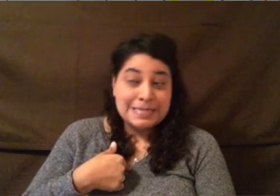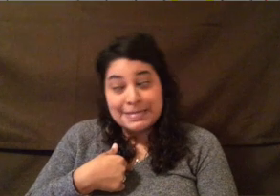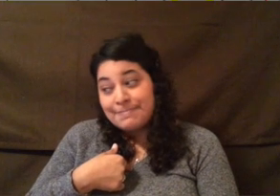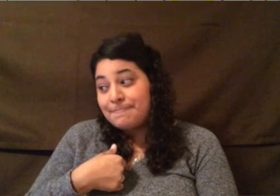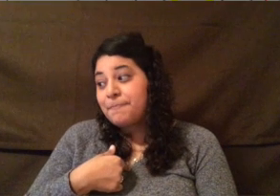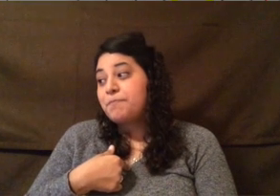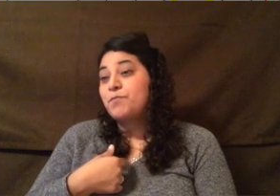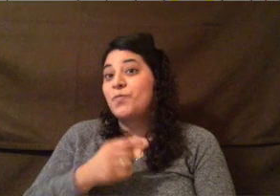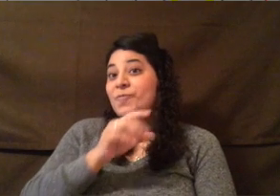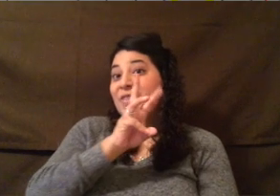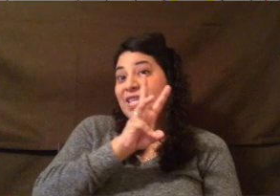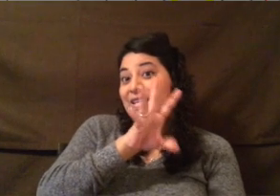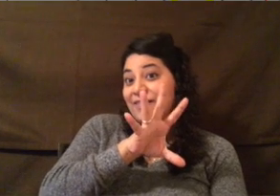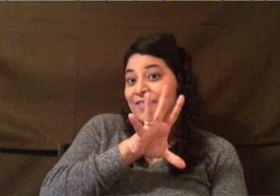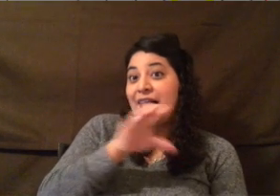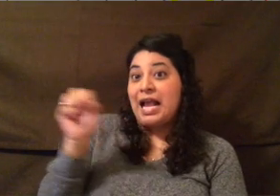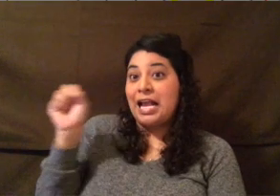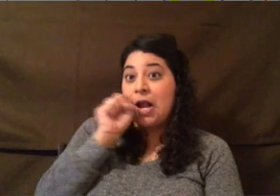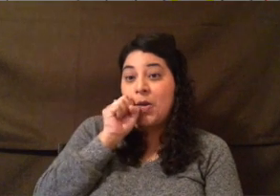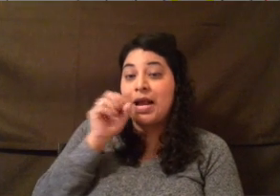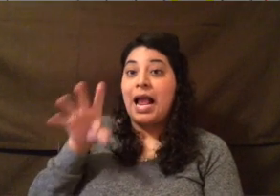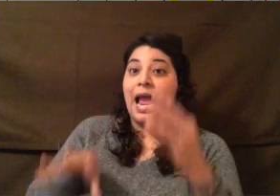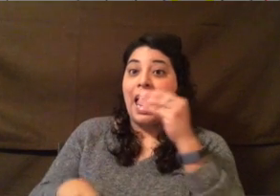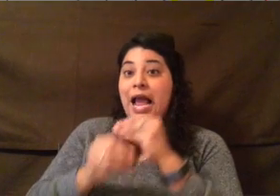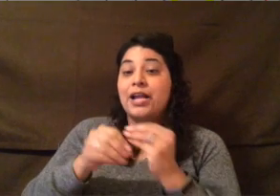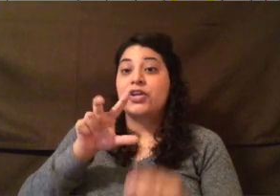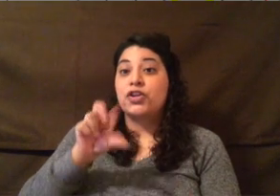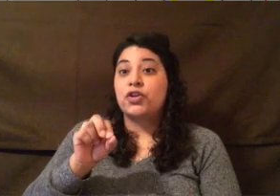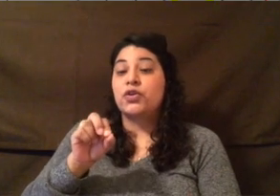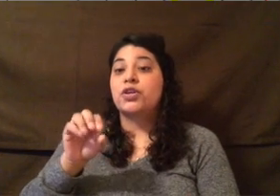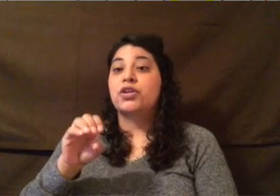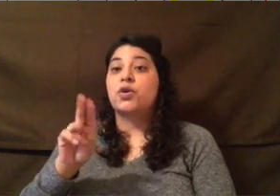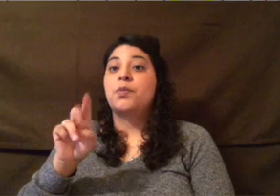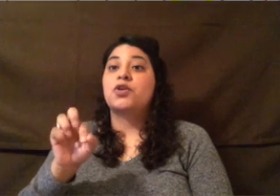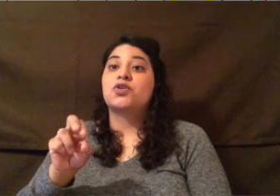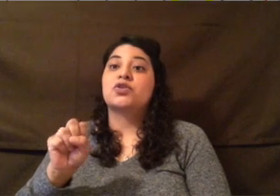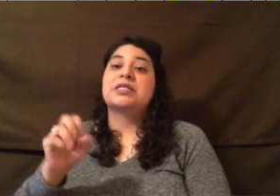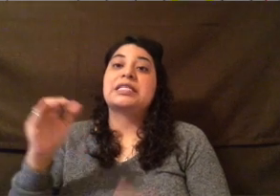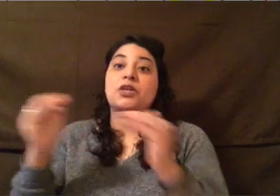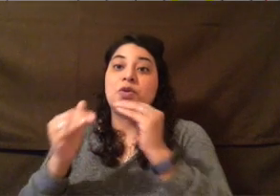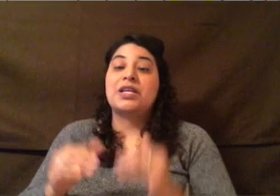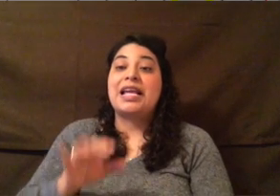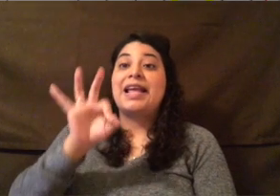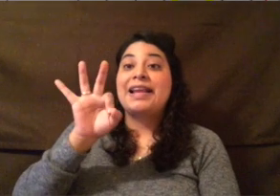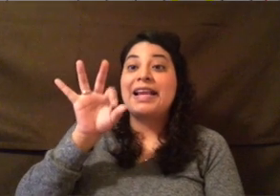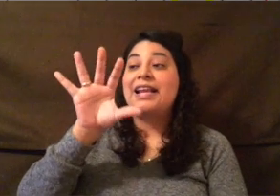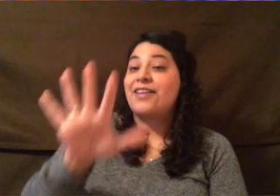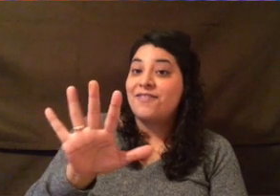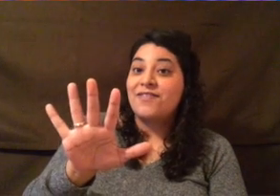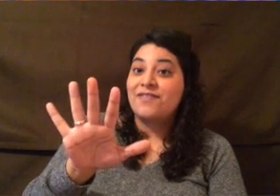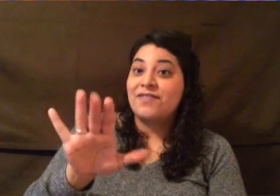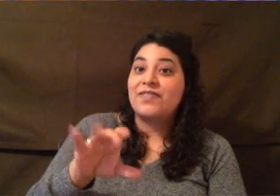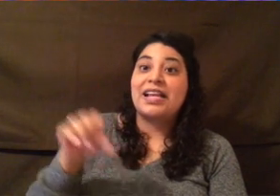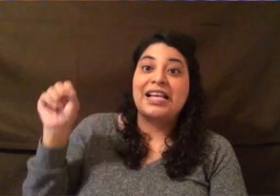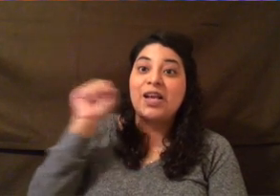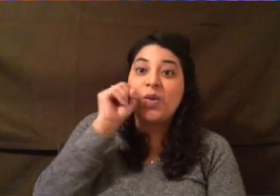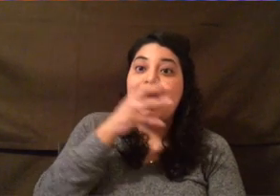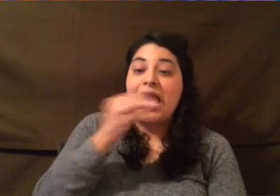65 carrots plus 30 cucumbers is 95 carrots and cucumbers.